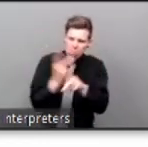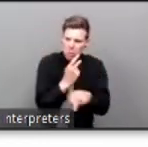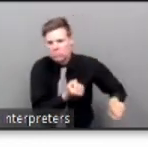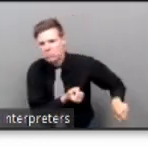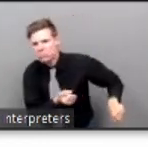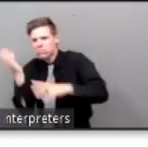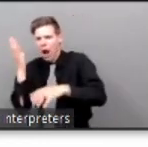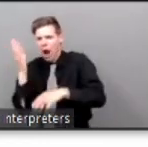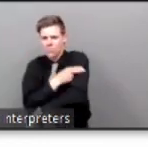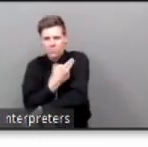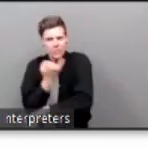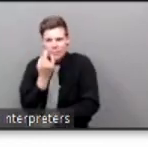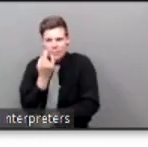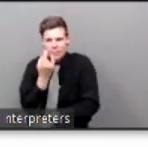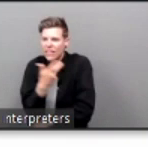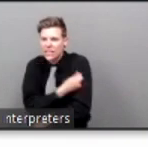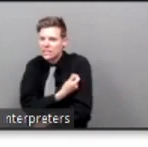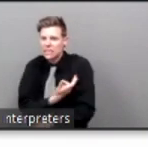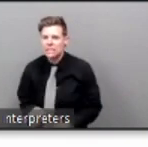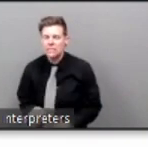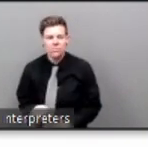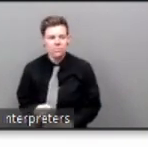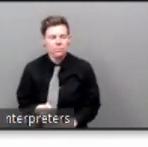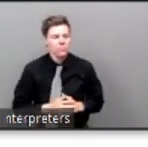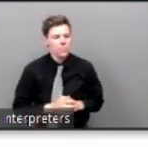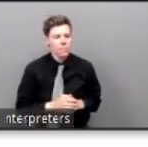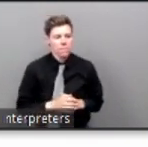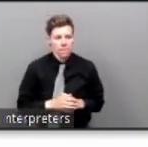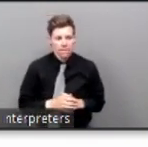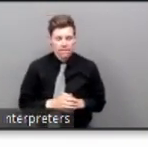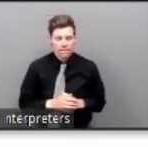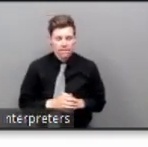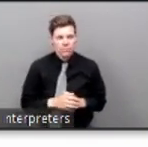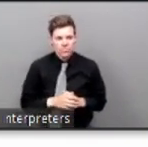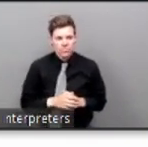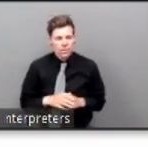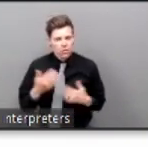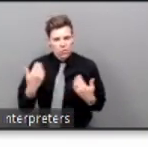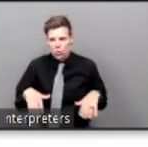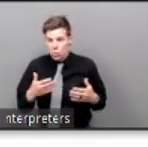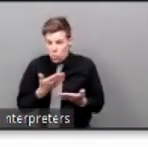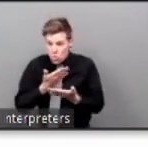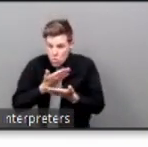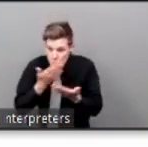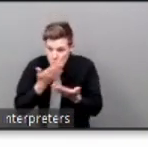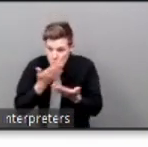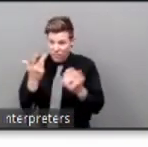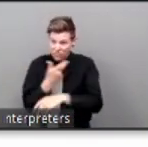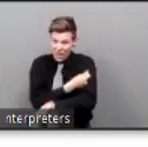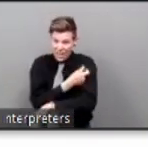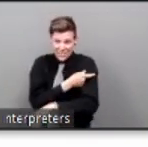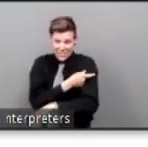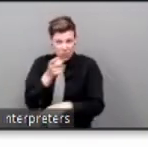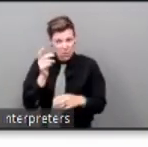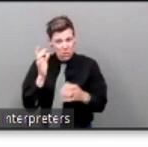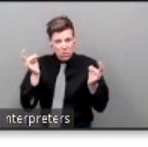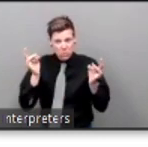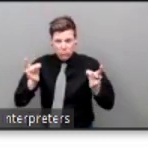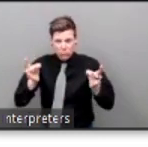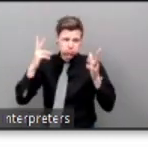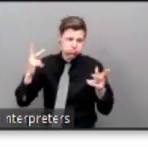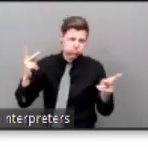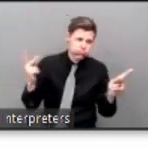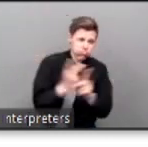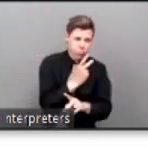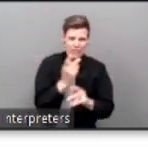if you're unvaccinated. You have 10 times the chance of being hospitalized than if vaccinated. And deaths, unfortunately,